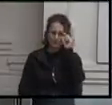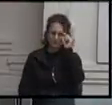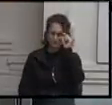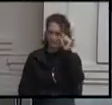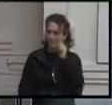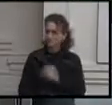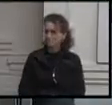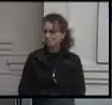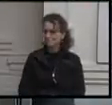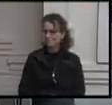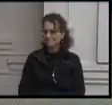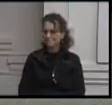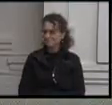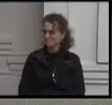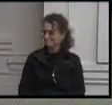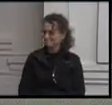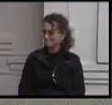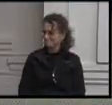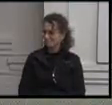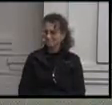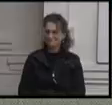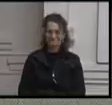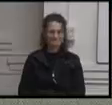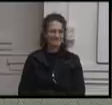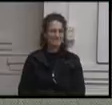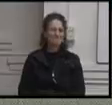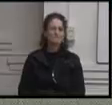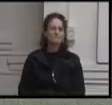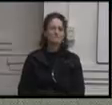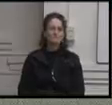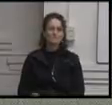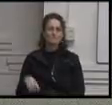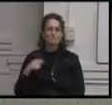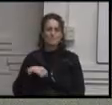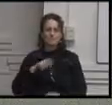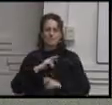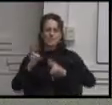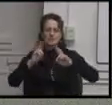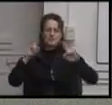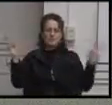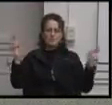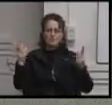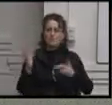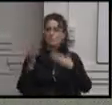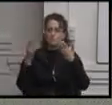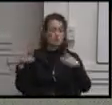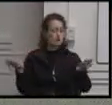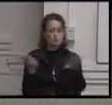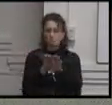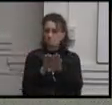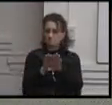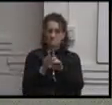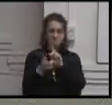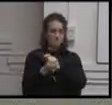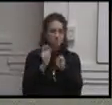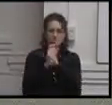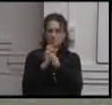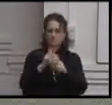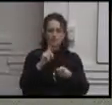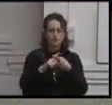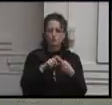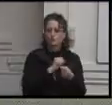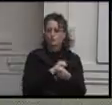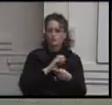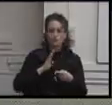Appreciate it. We are ready for a motion to adjourn as liquor commissioners. So moved. Is there